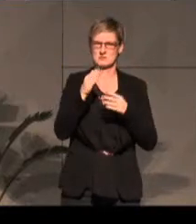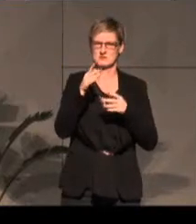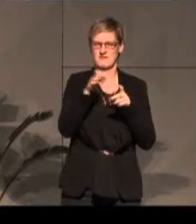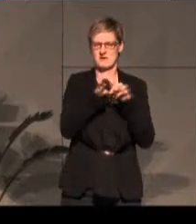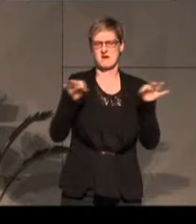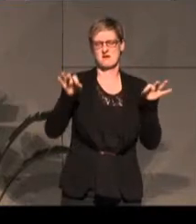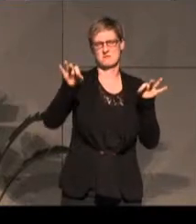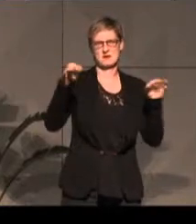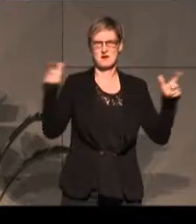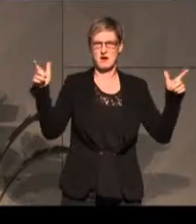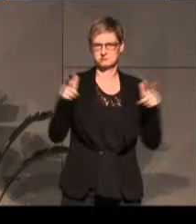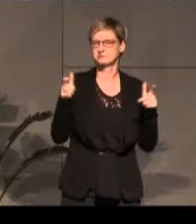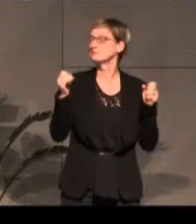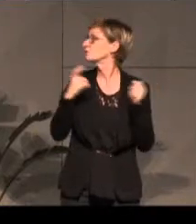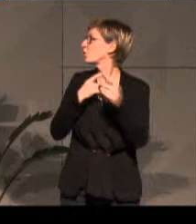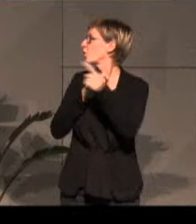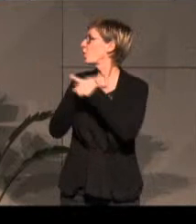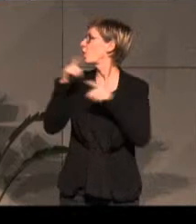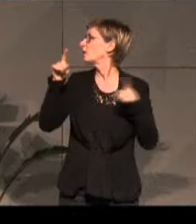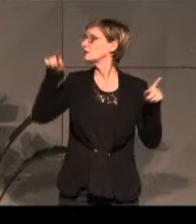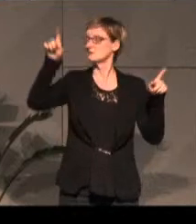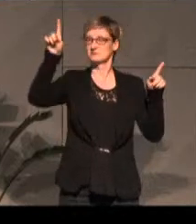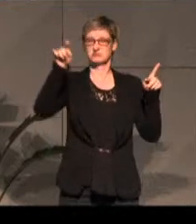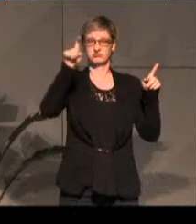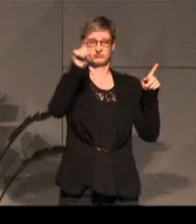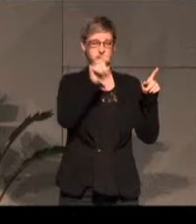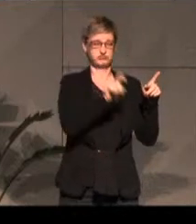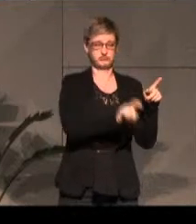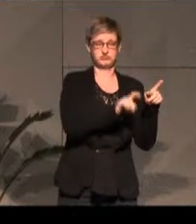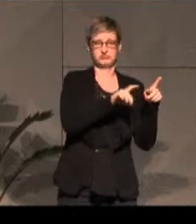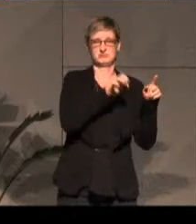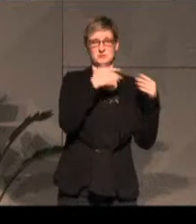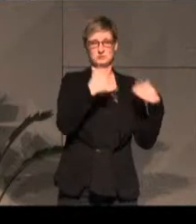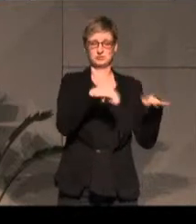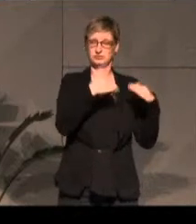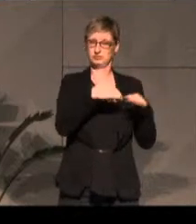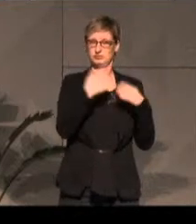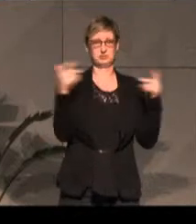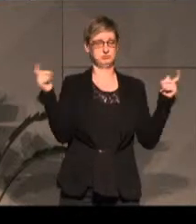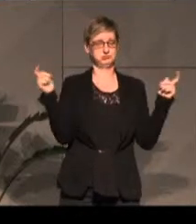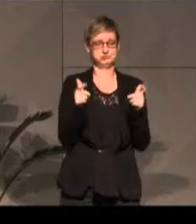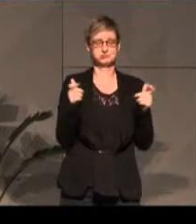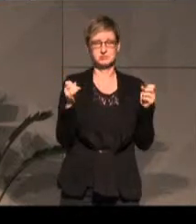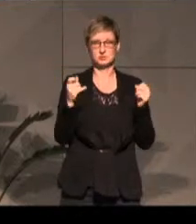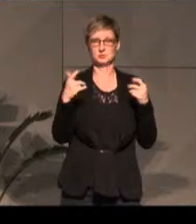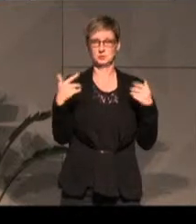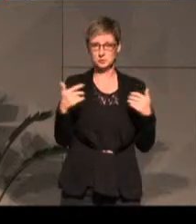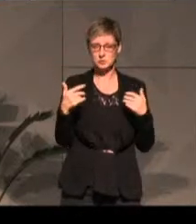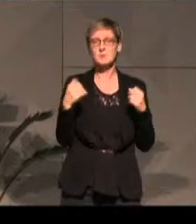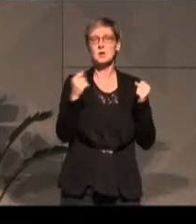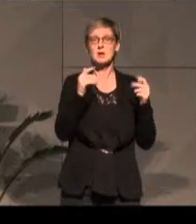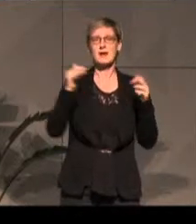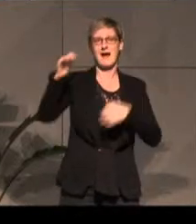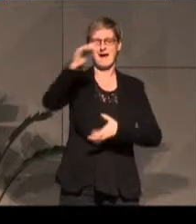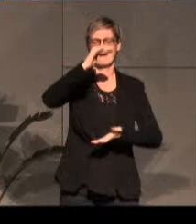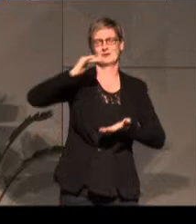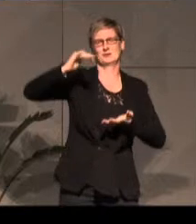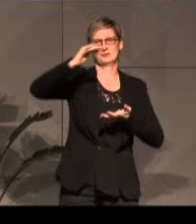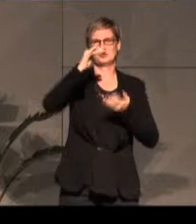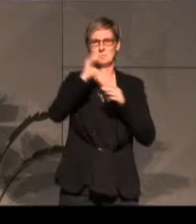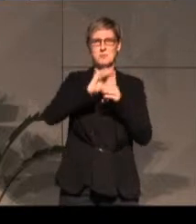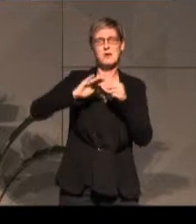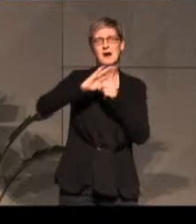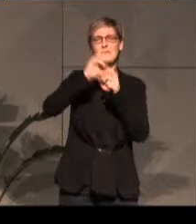square kilometers. And we can see this on the chart on the right-hand side, what that means. This is the